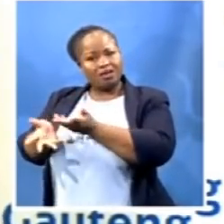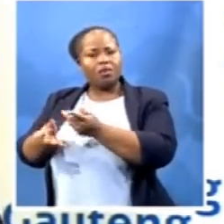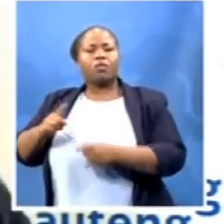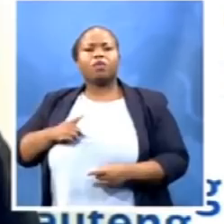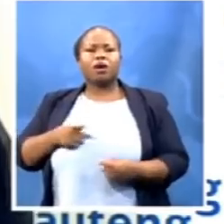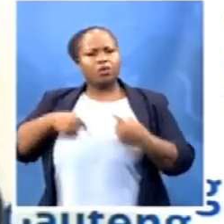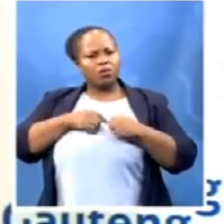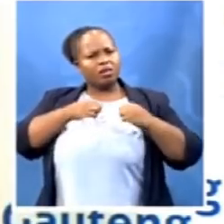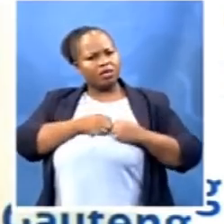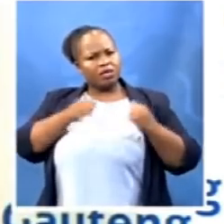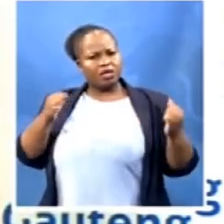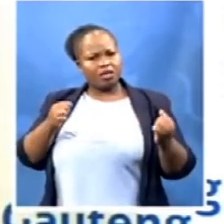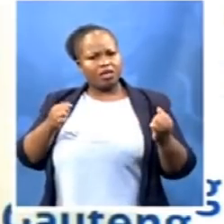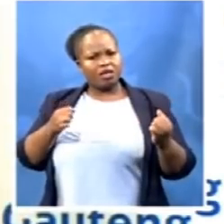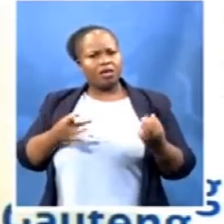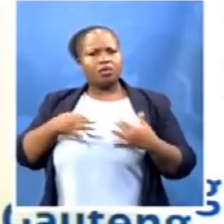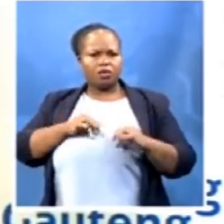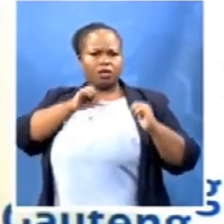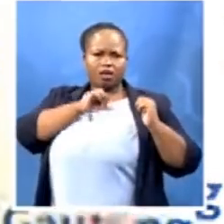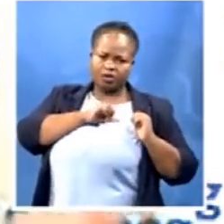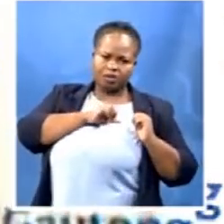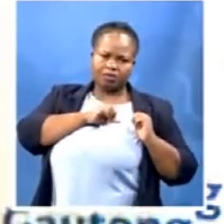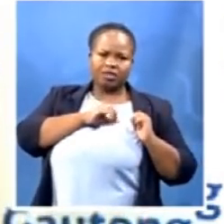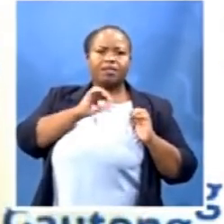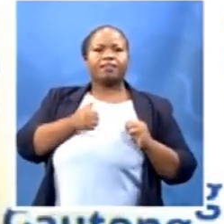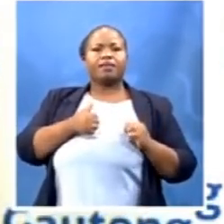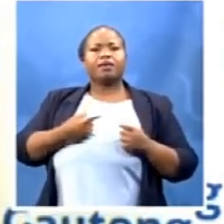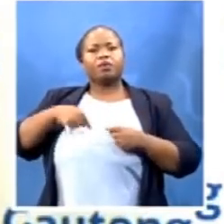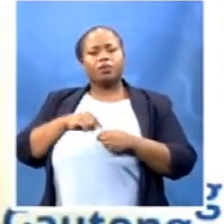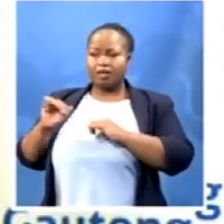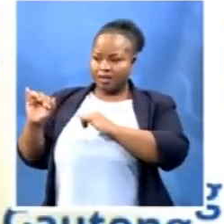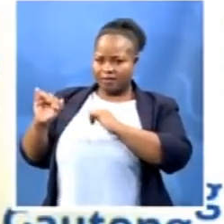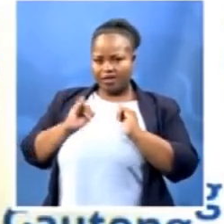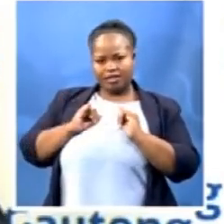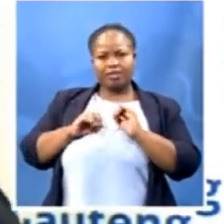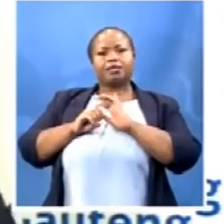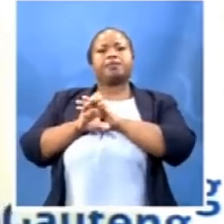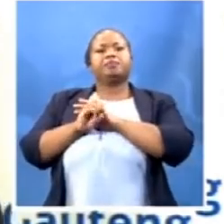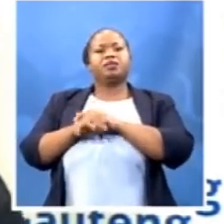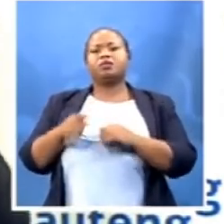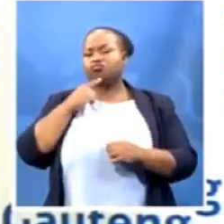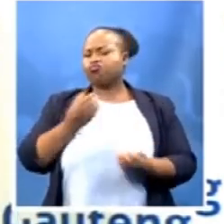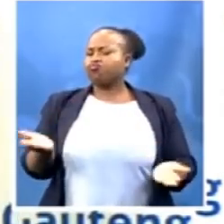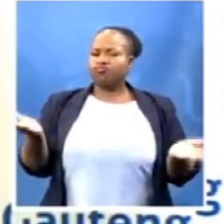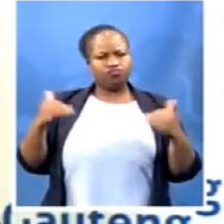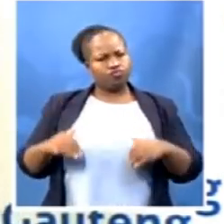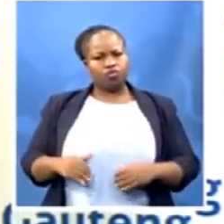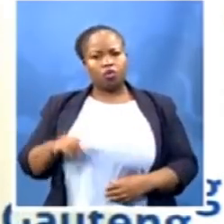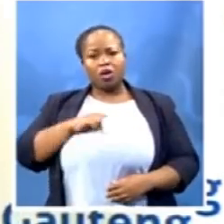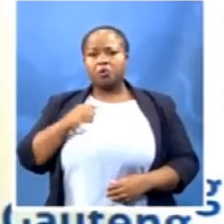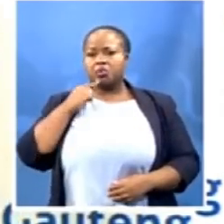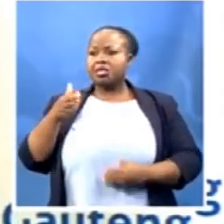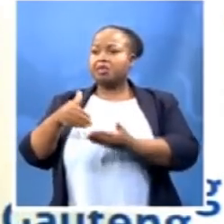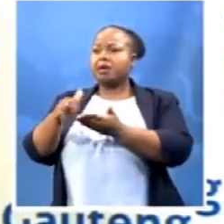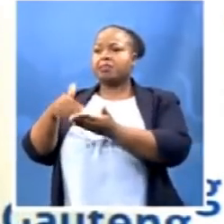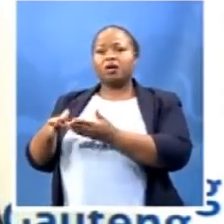accountable, we invited the media to say, come. You are saying there's evictions. We don't want you to report from what people, we want to be